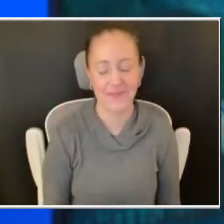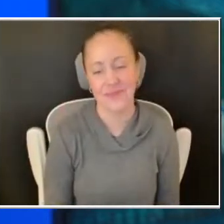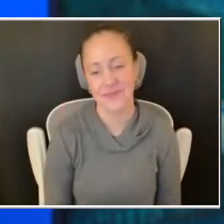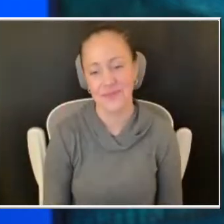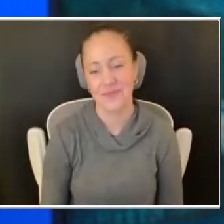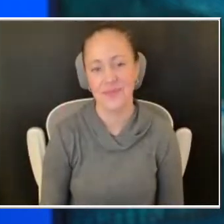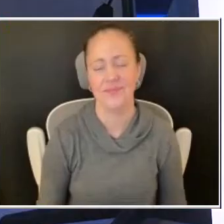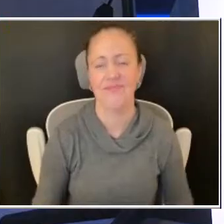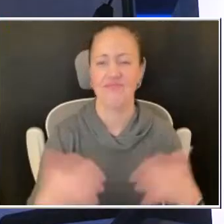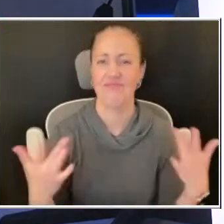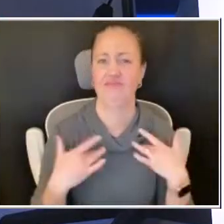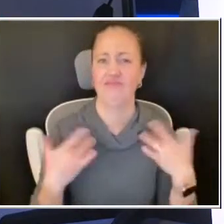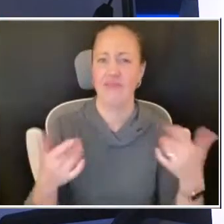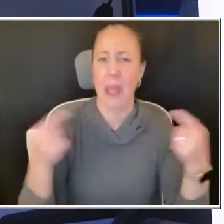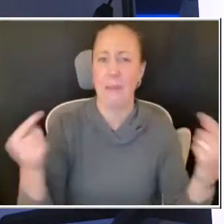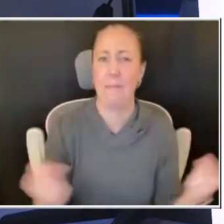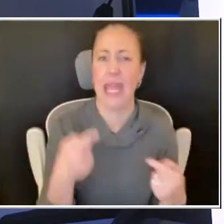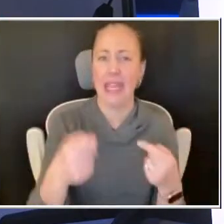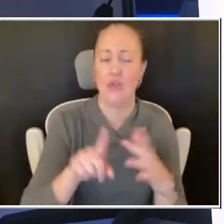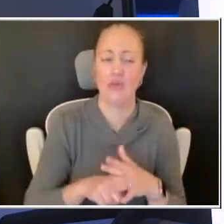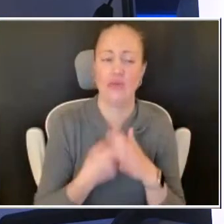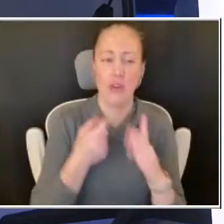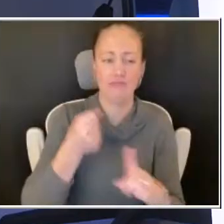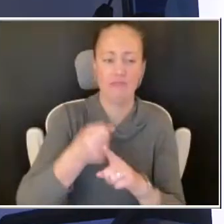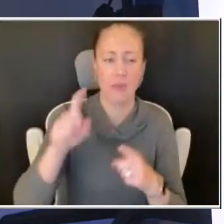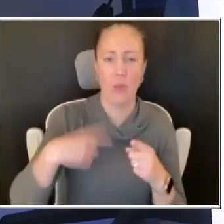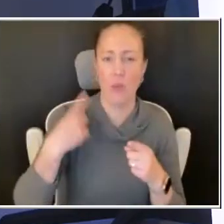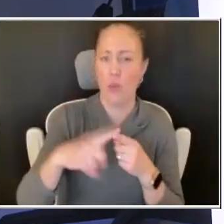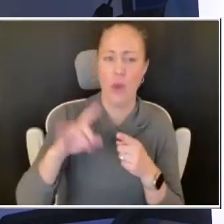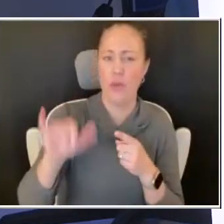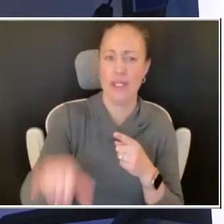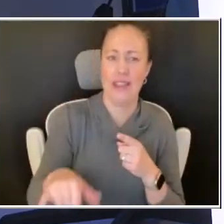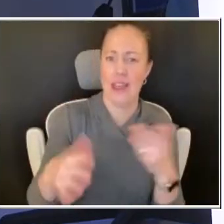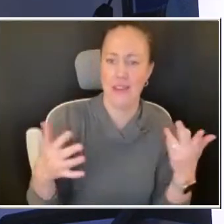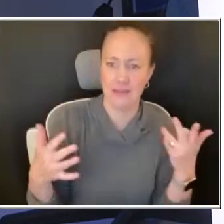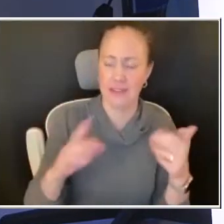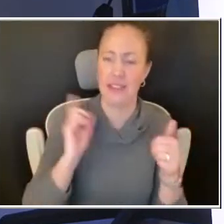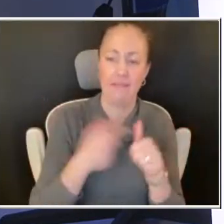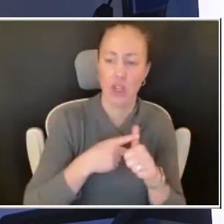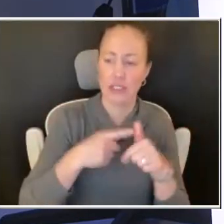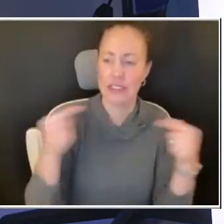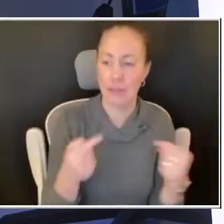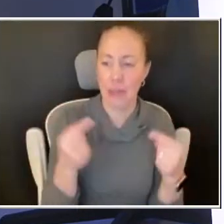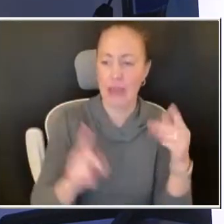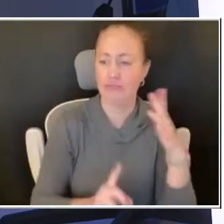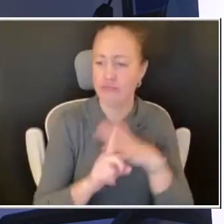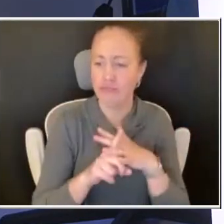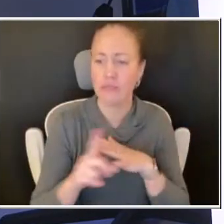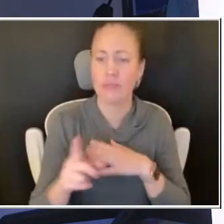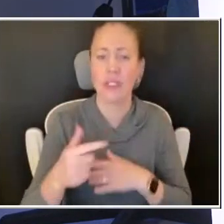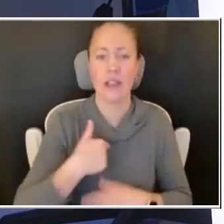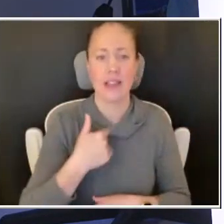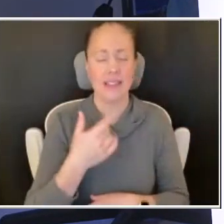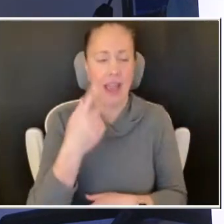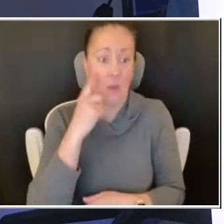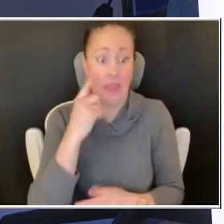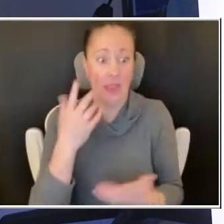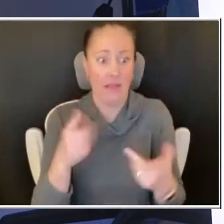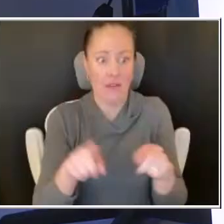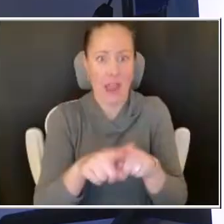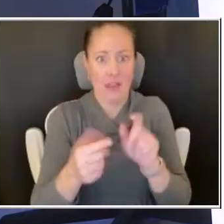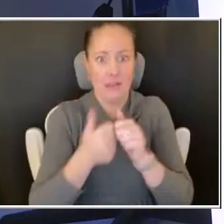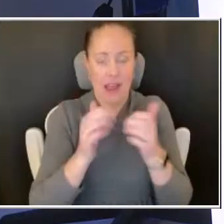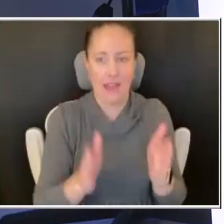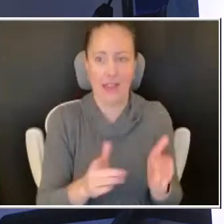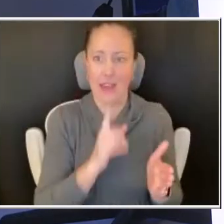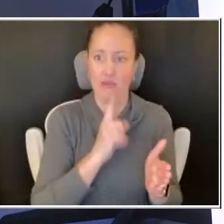you first started feeling. When was that initial pain arising? Because I would imagine as an athlete hitting it hard, you